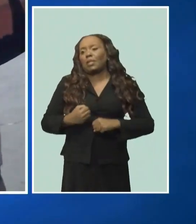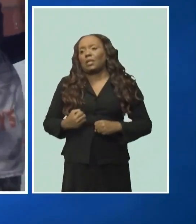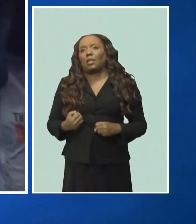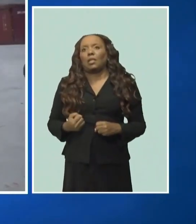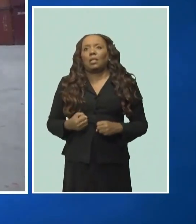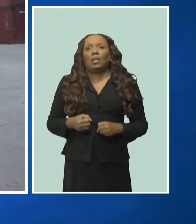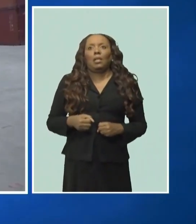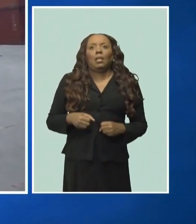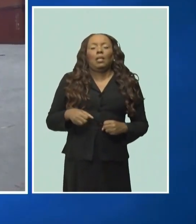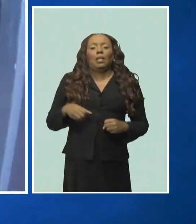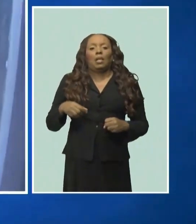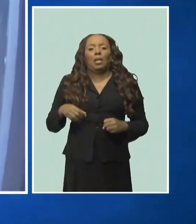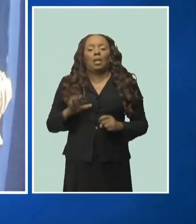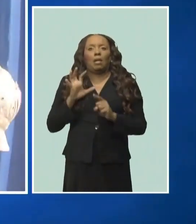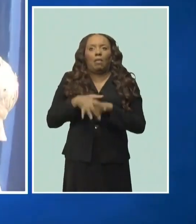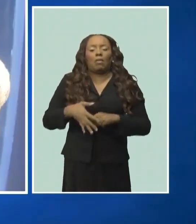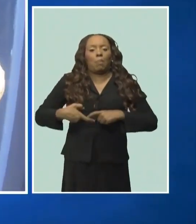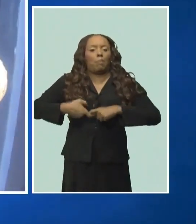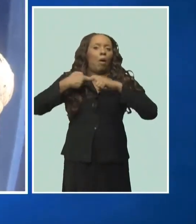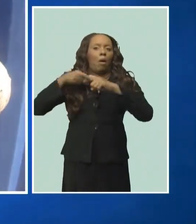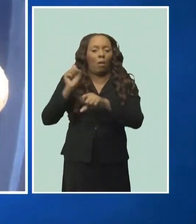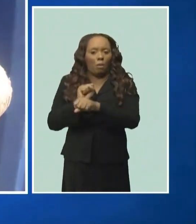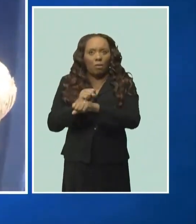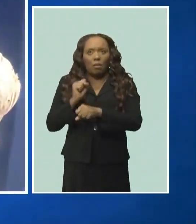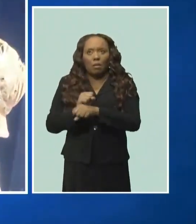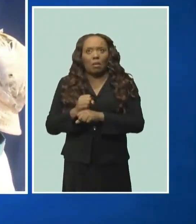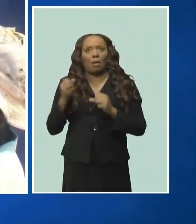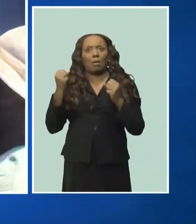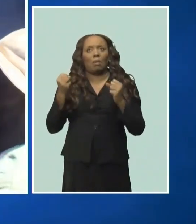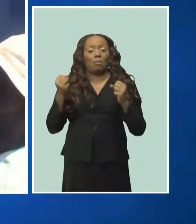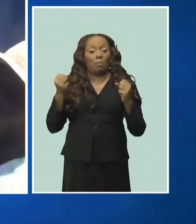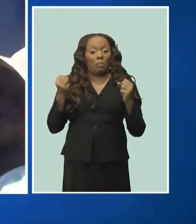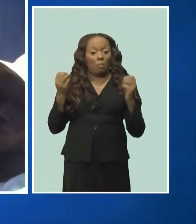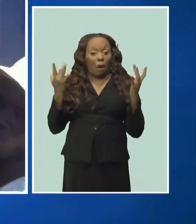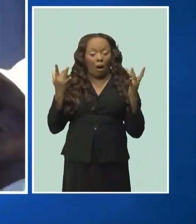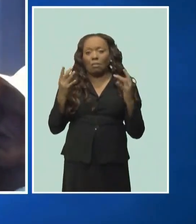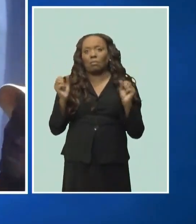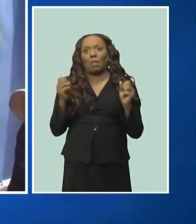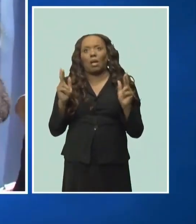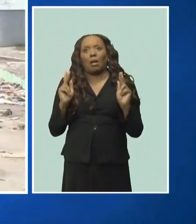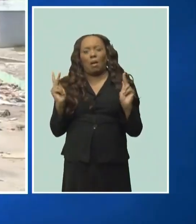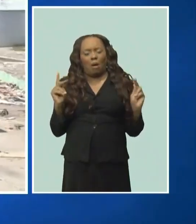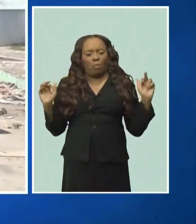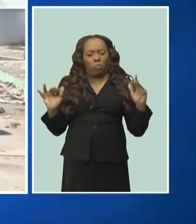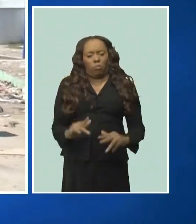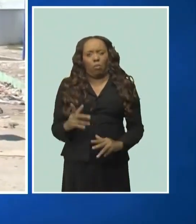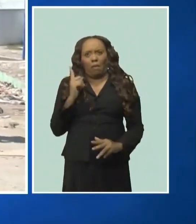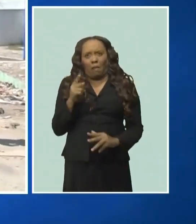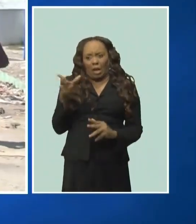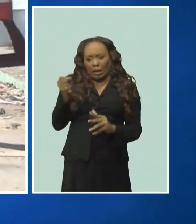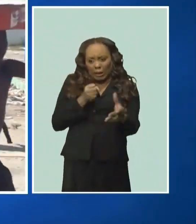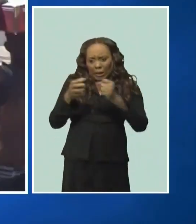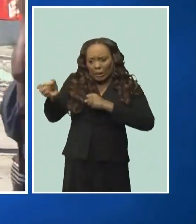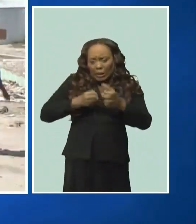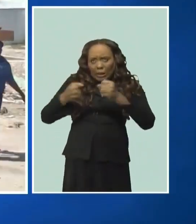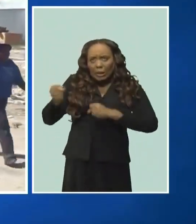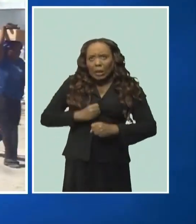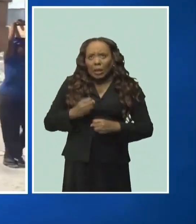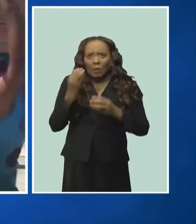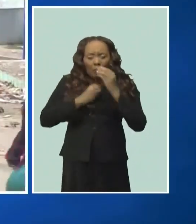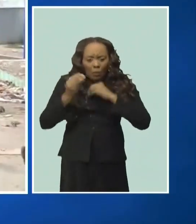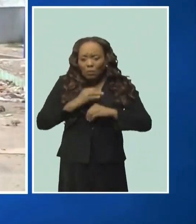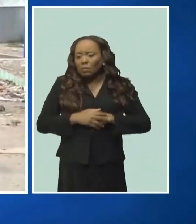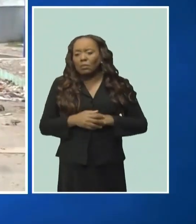were forced to halt operations after dozens of people looted the containers. Food distribution has become